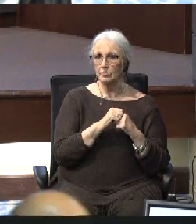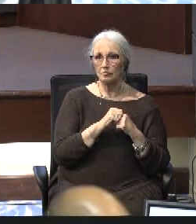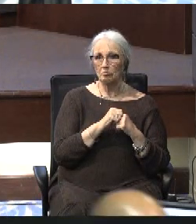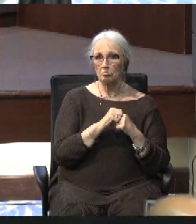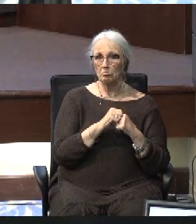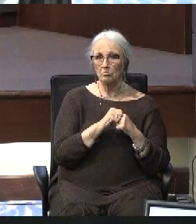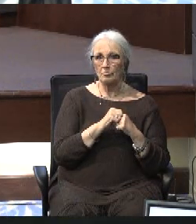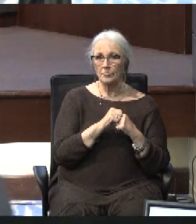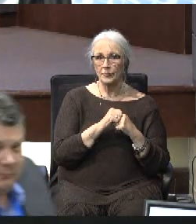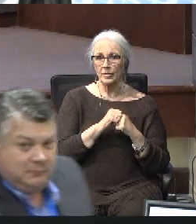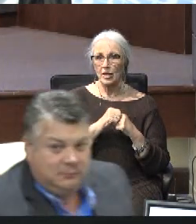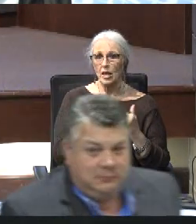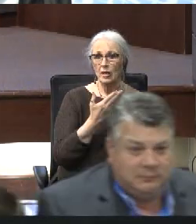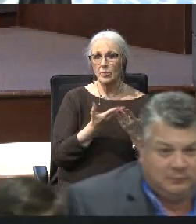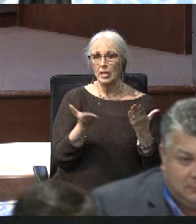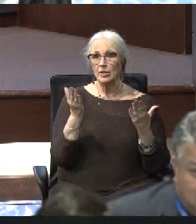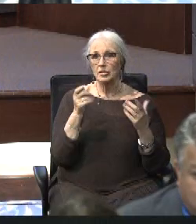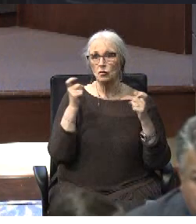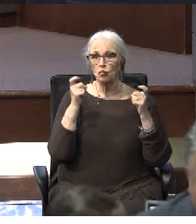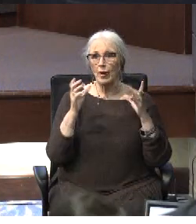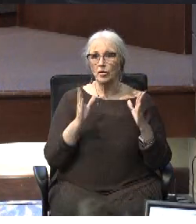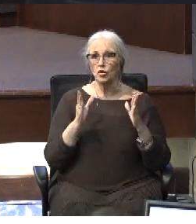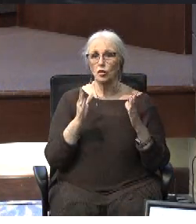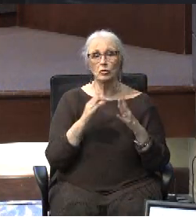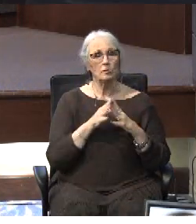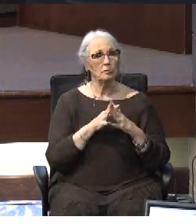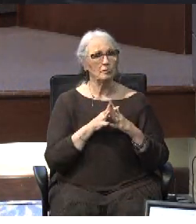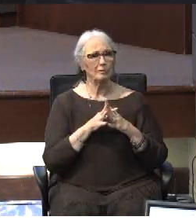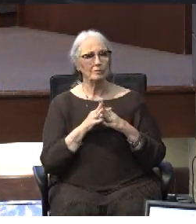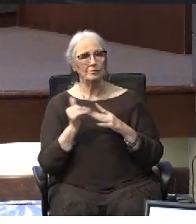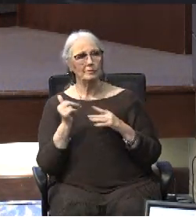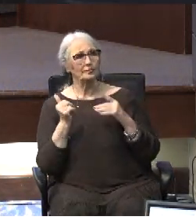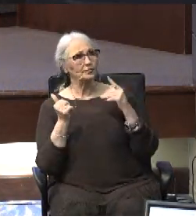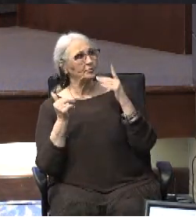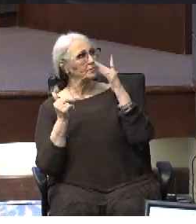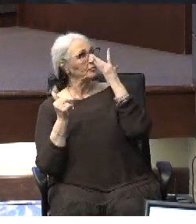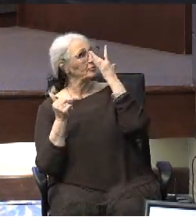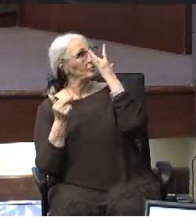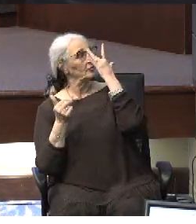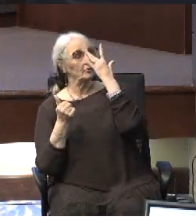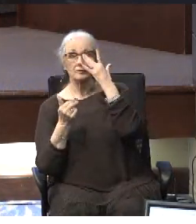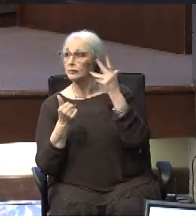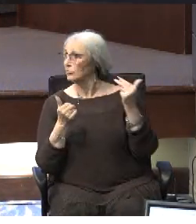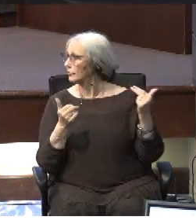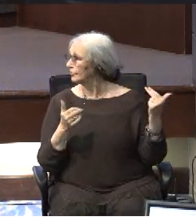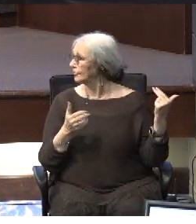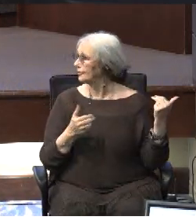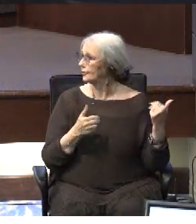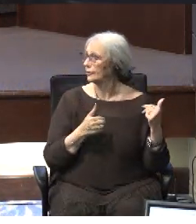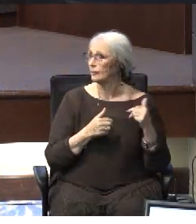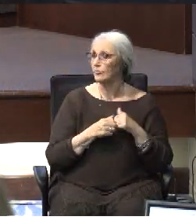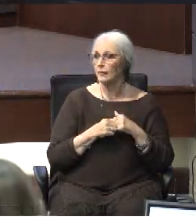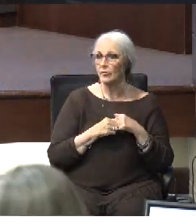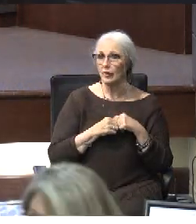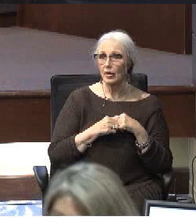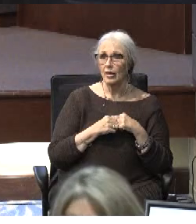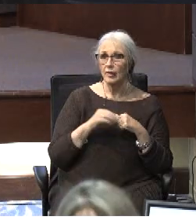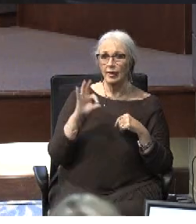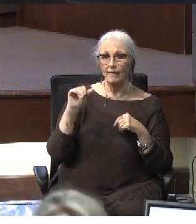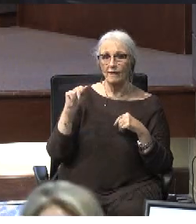him, and he's our Director of Development Services. Thank you, Bradley. Thank you, Mayor. You can only get fan